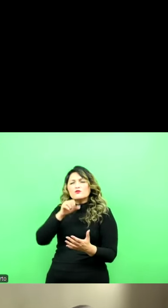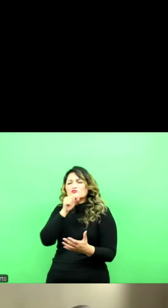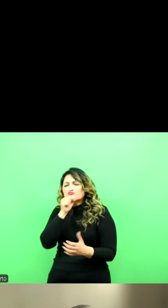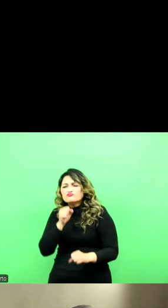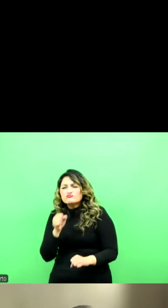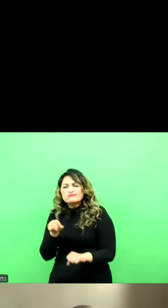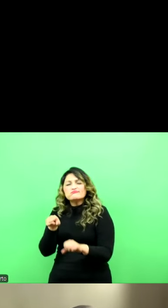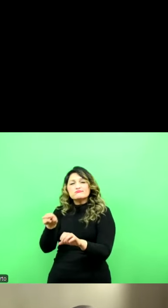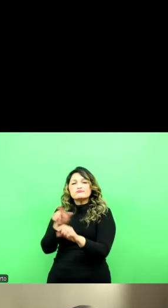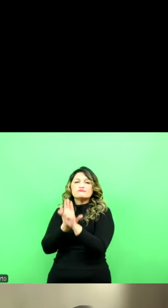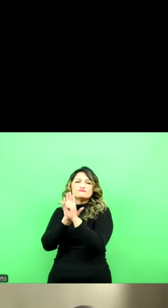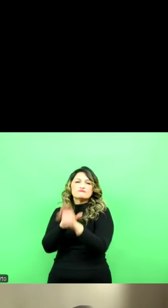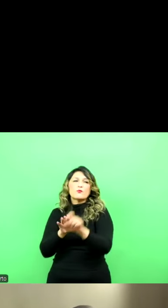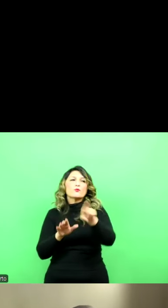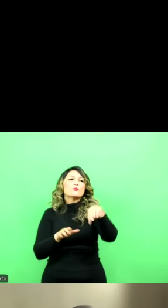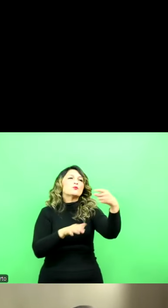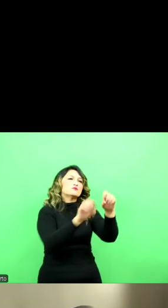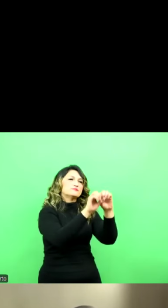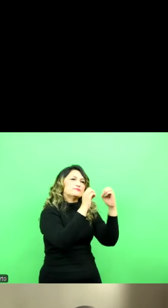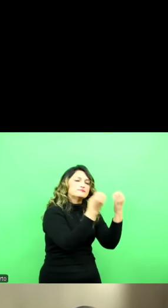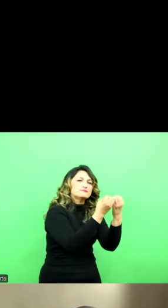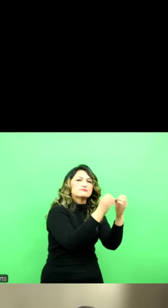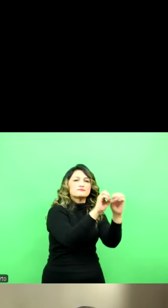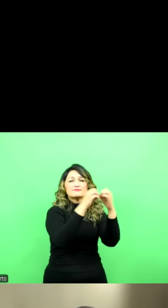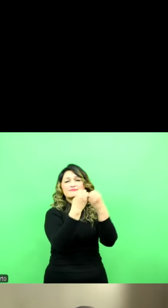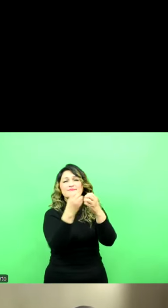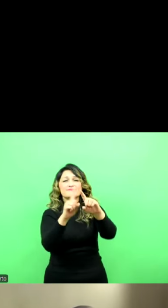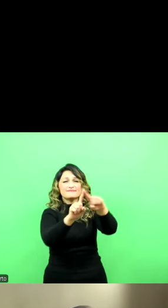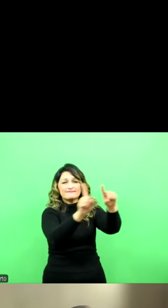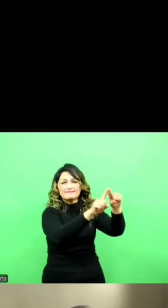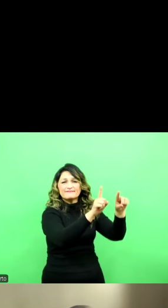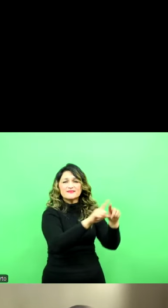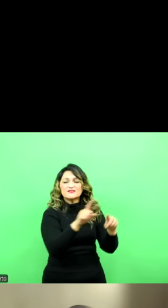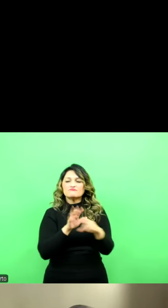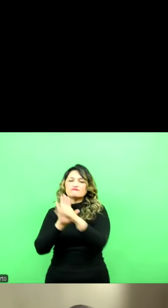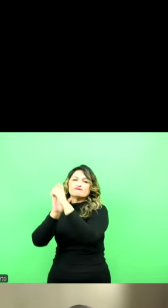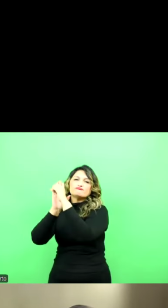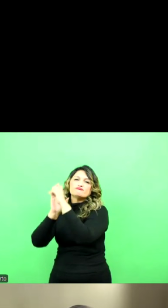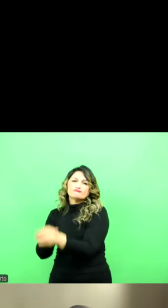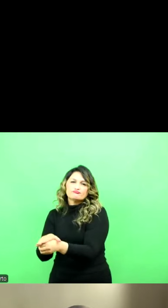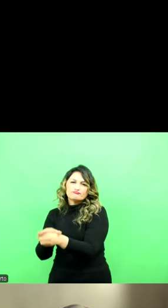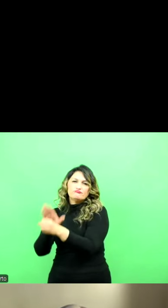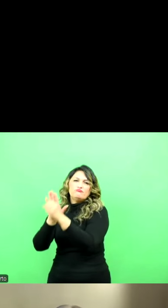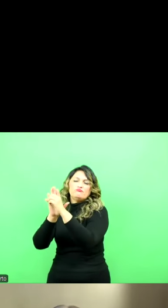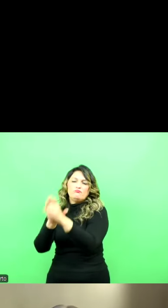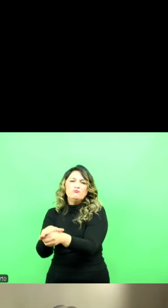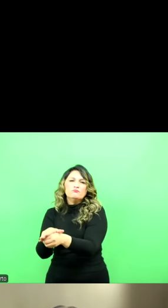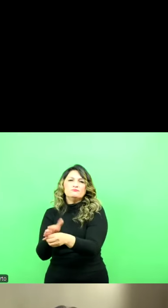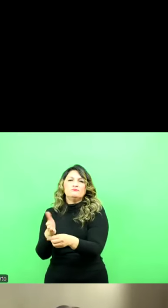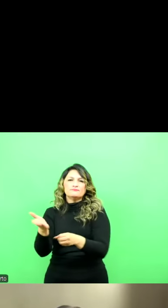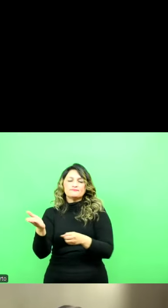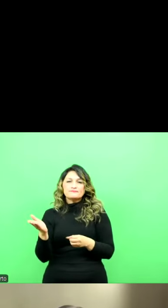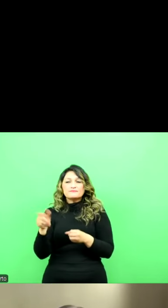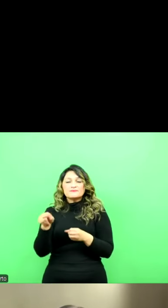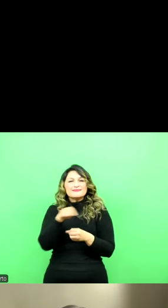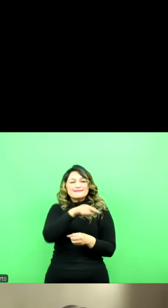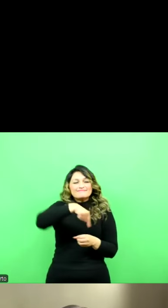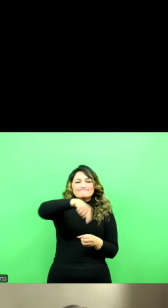needs nor the importance of dignifying older persons. There may be